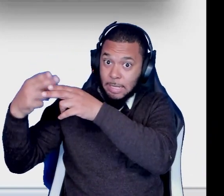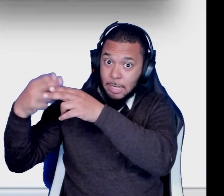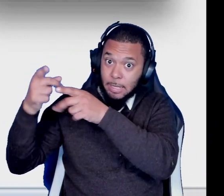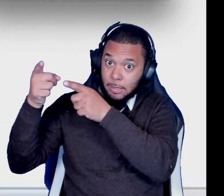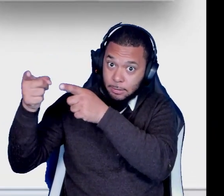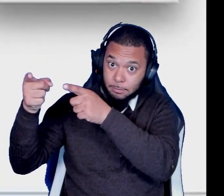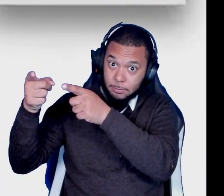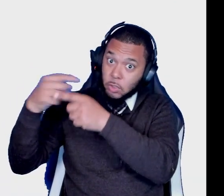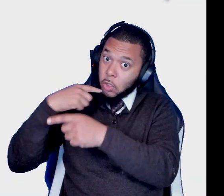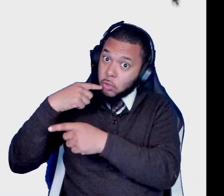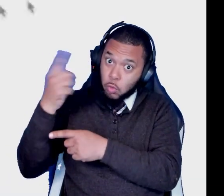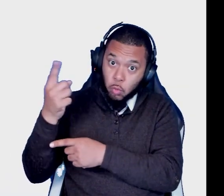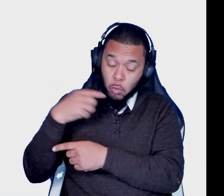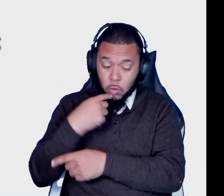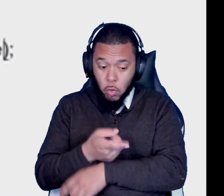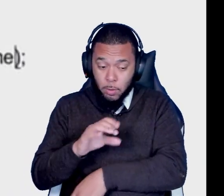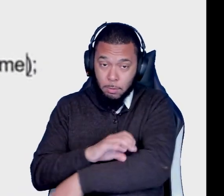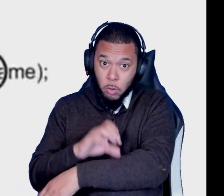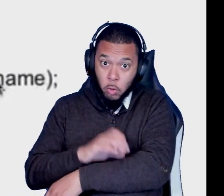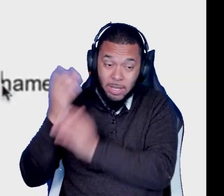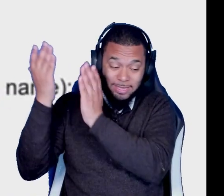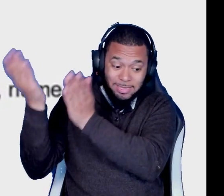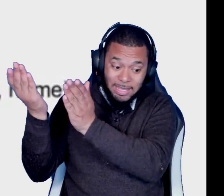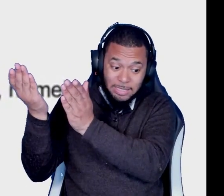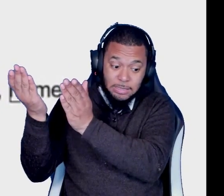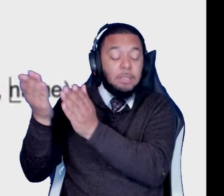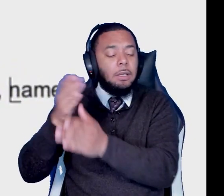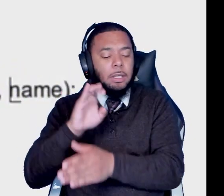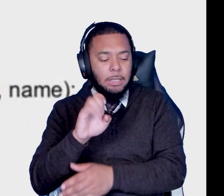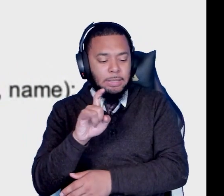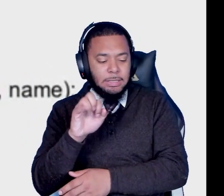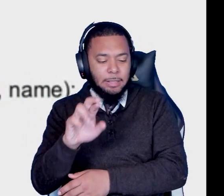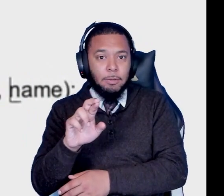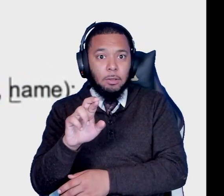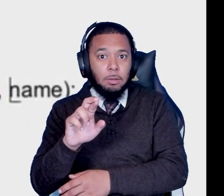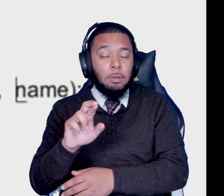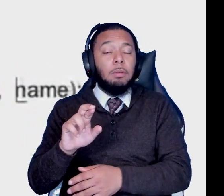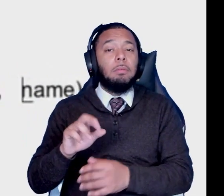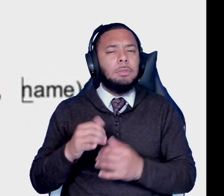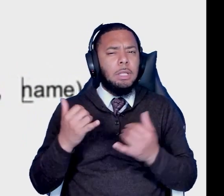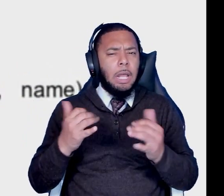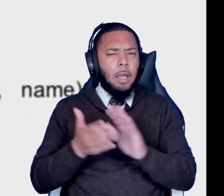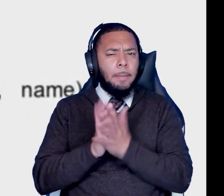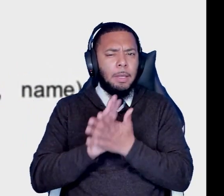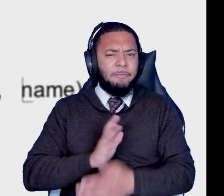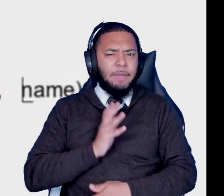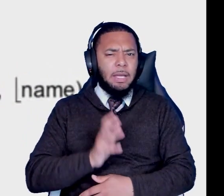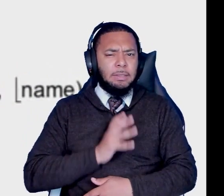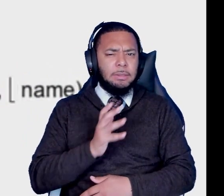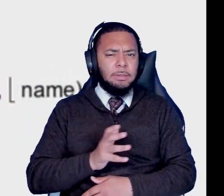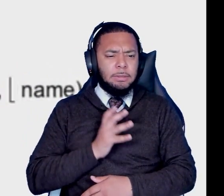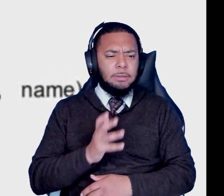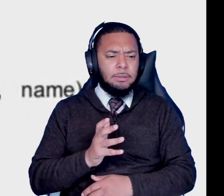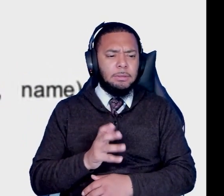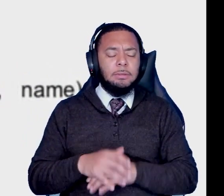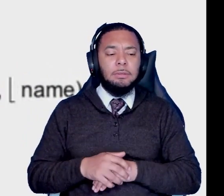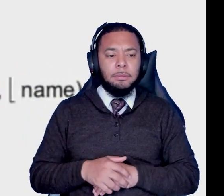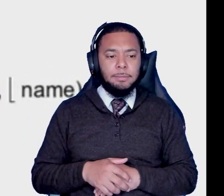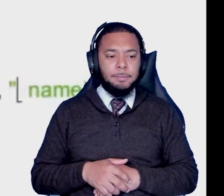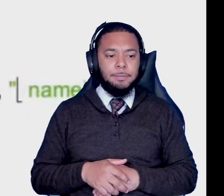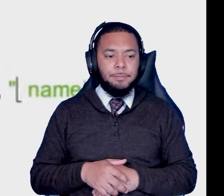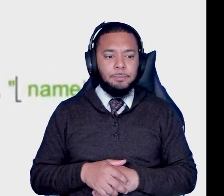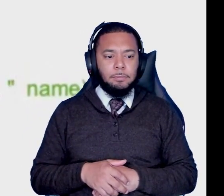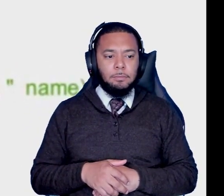in name. Now if I wanted to get fancy, I could put in something else in front of that.